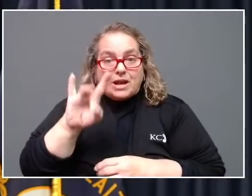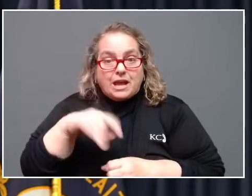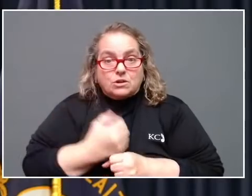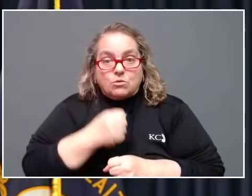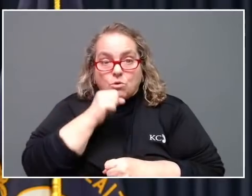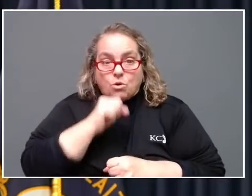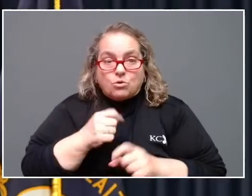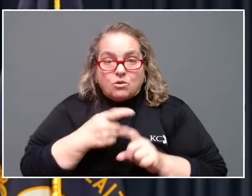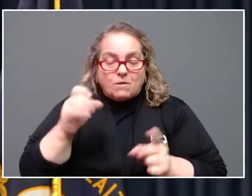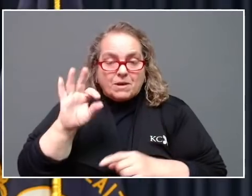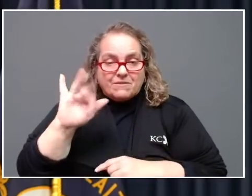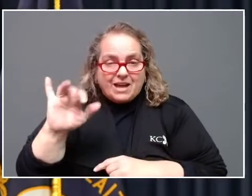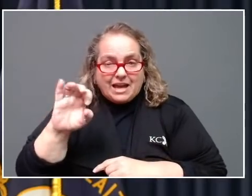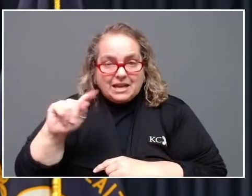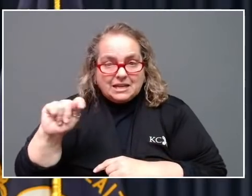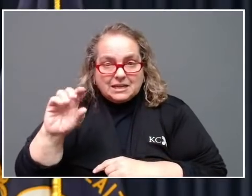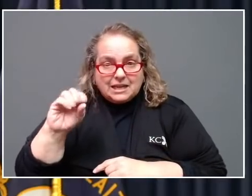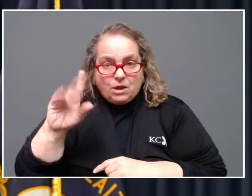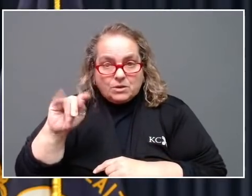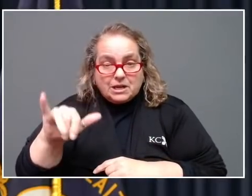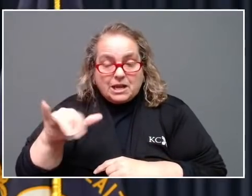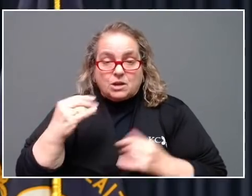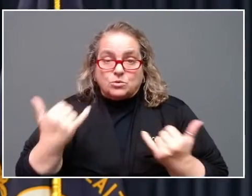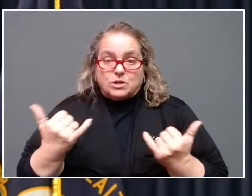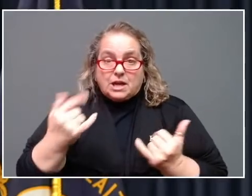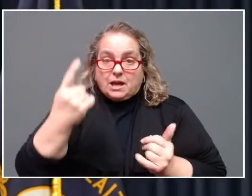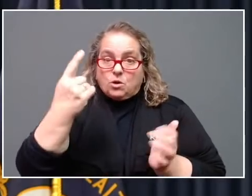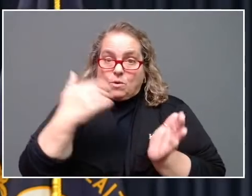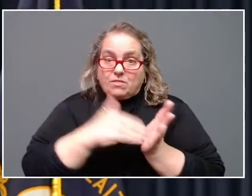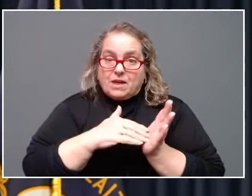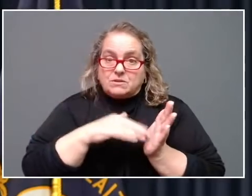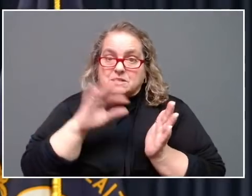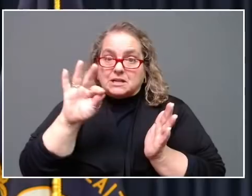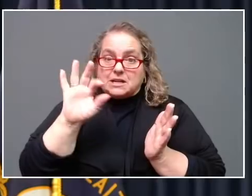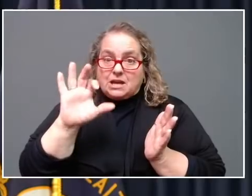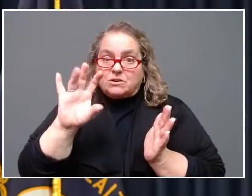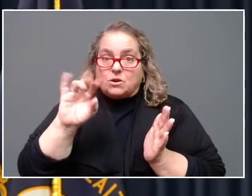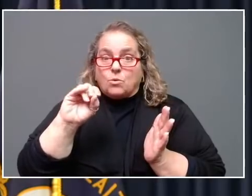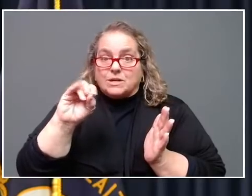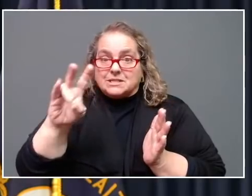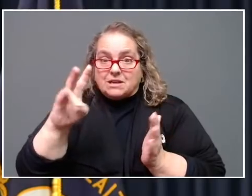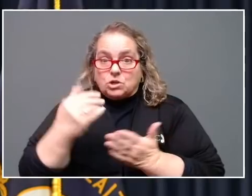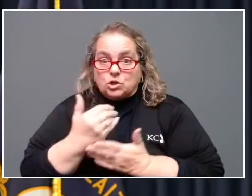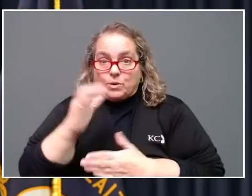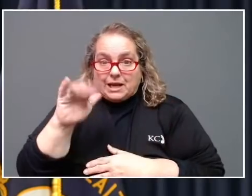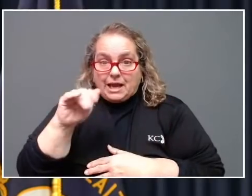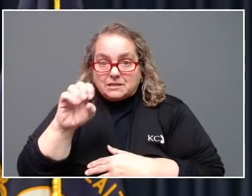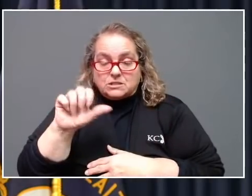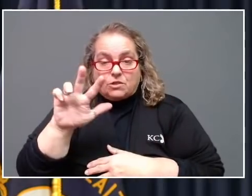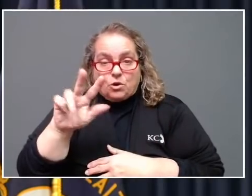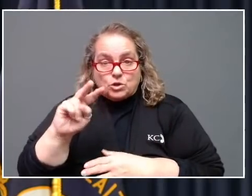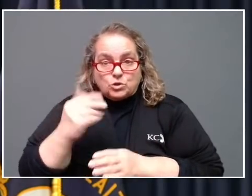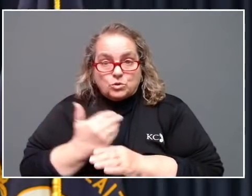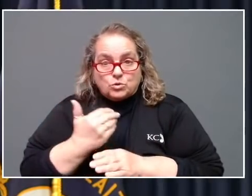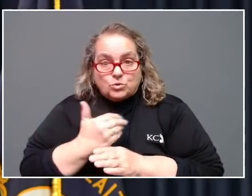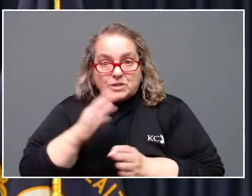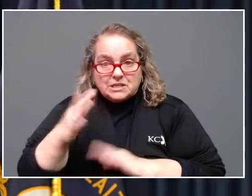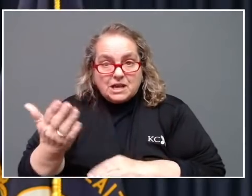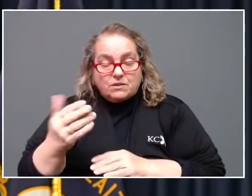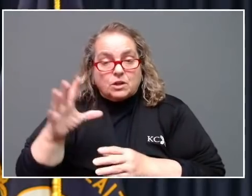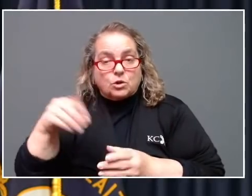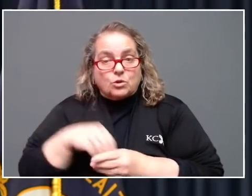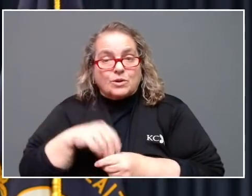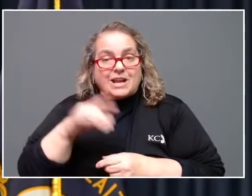Fayette County. And today, 1,907 new cases, 32 new deaths, includes an